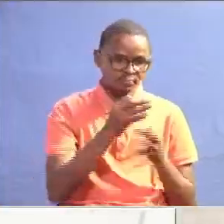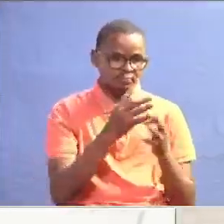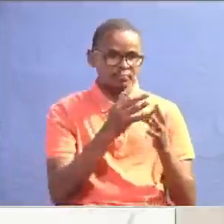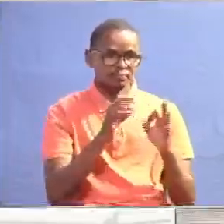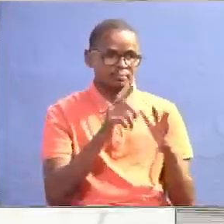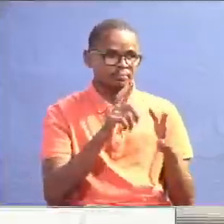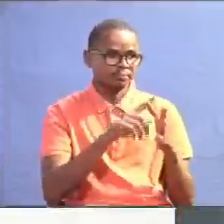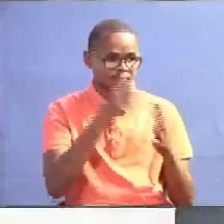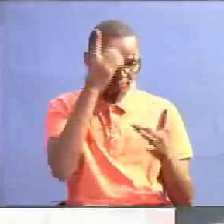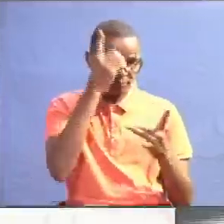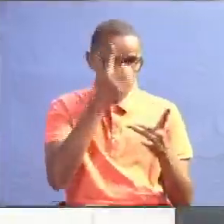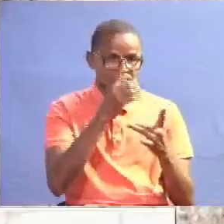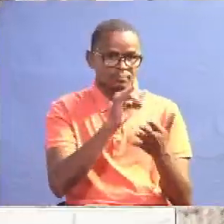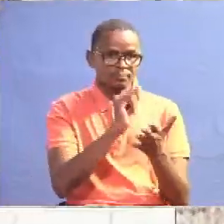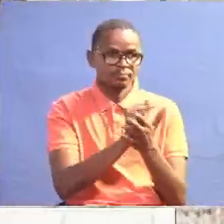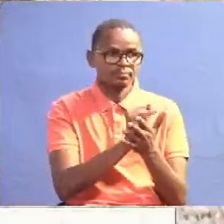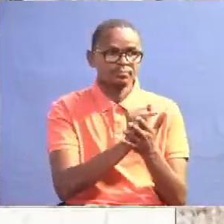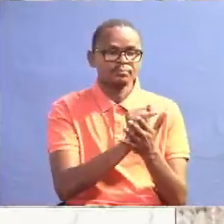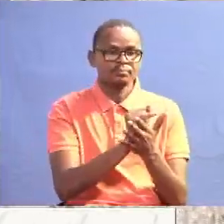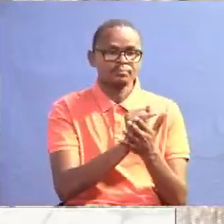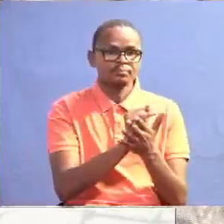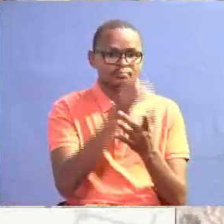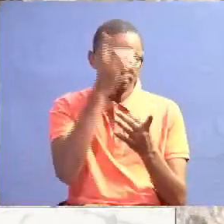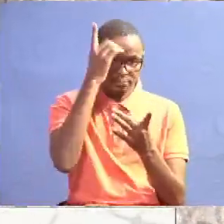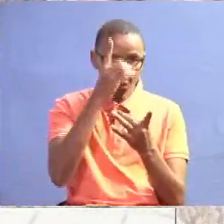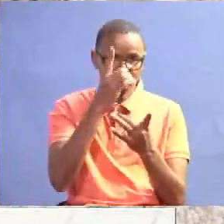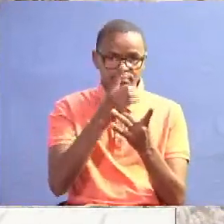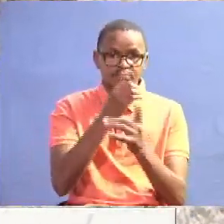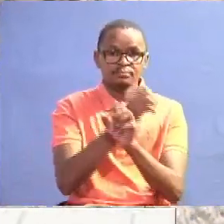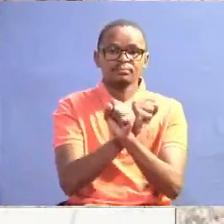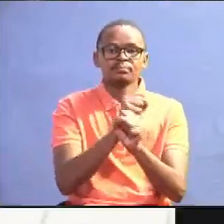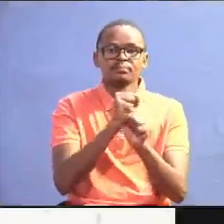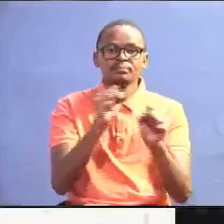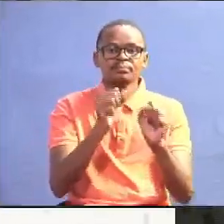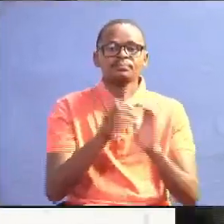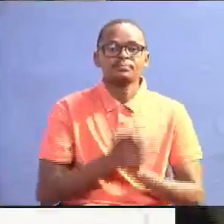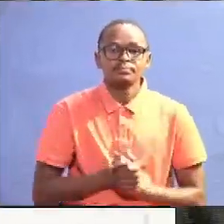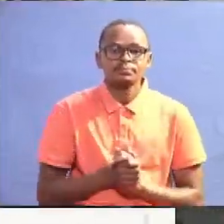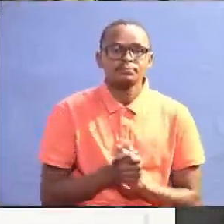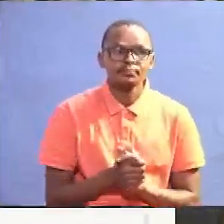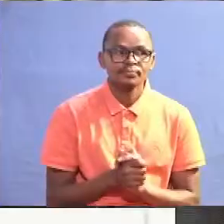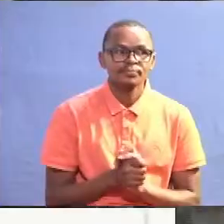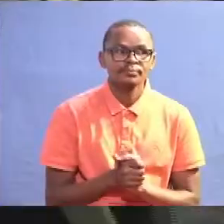a decision that could determine its survival.